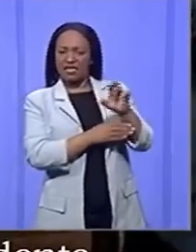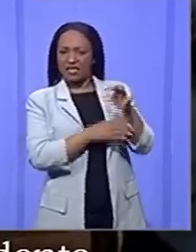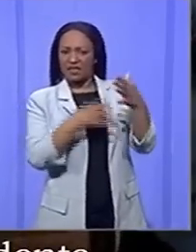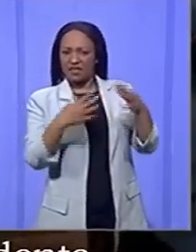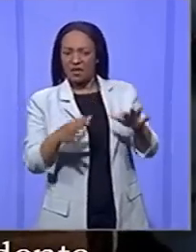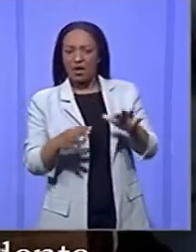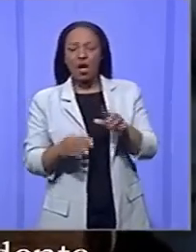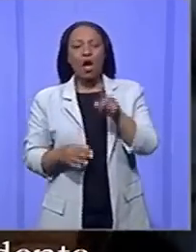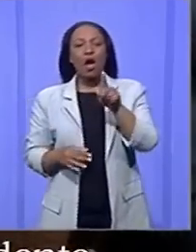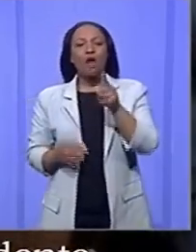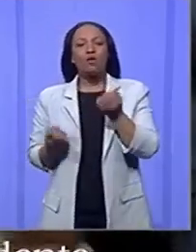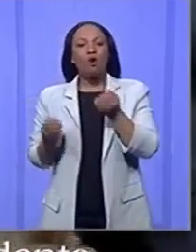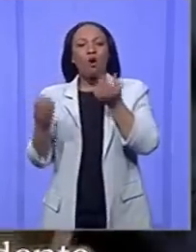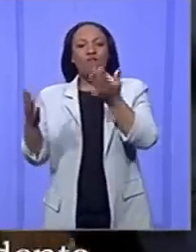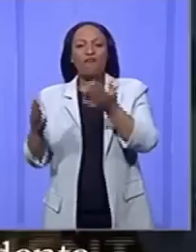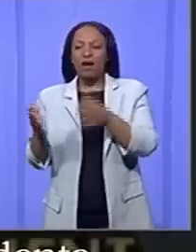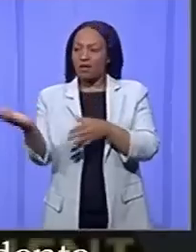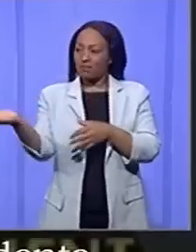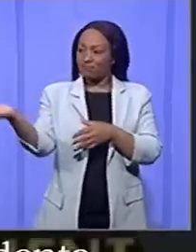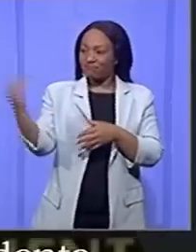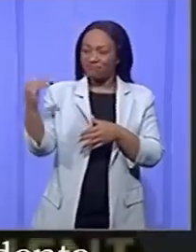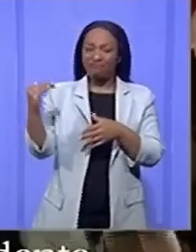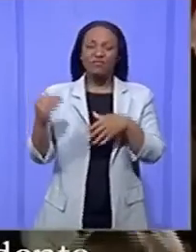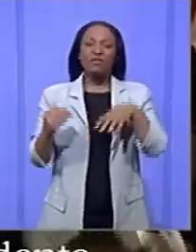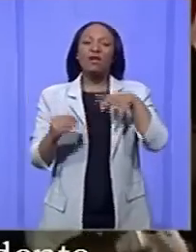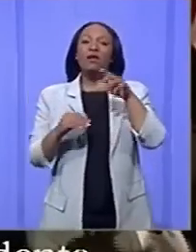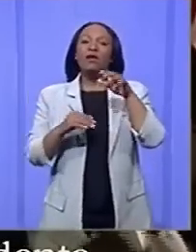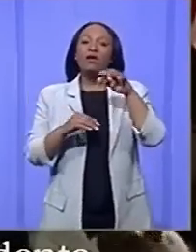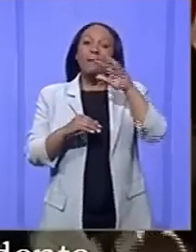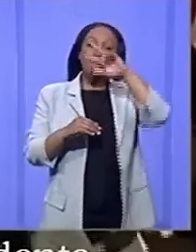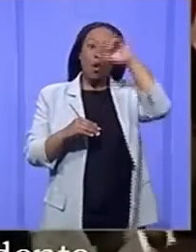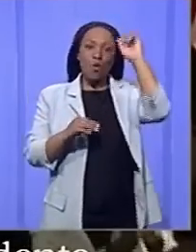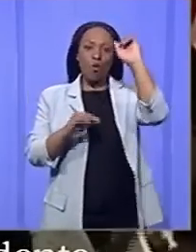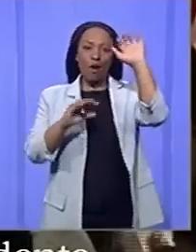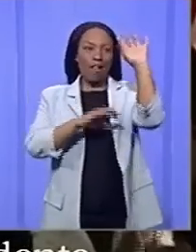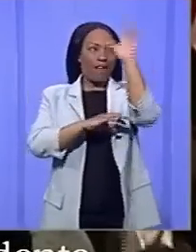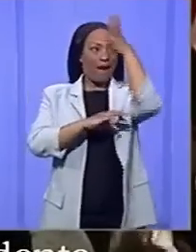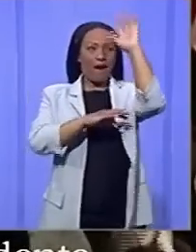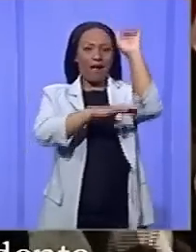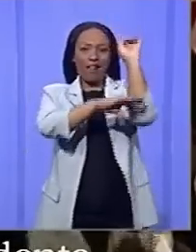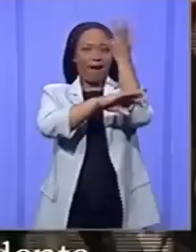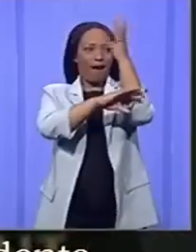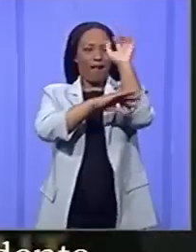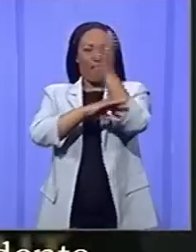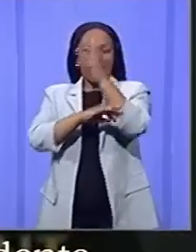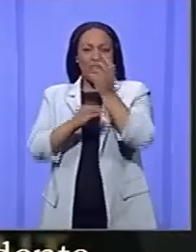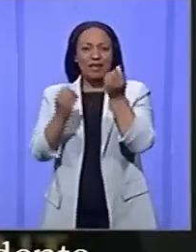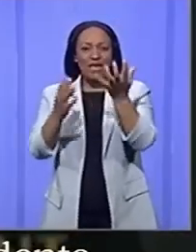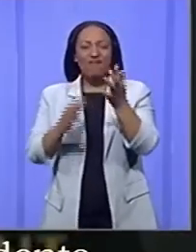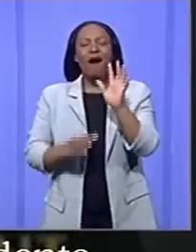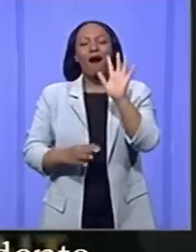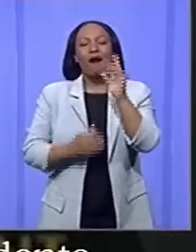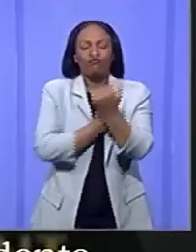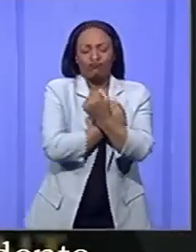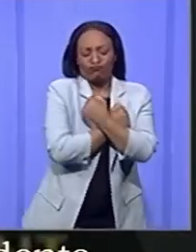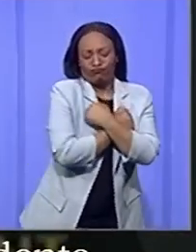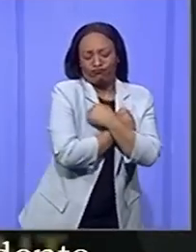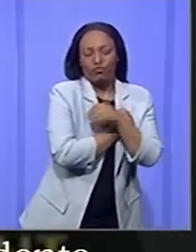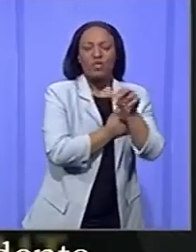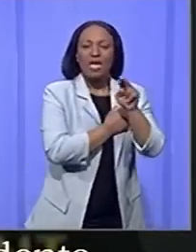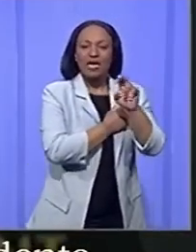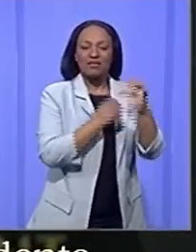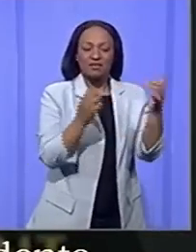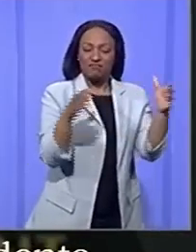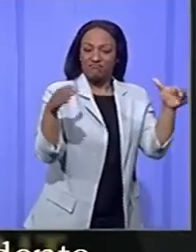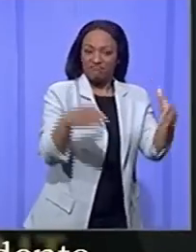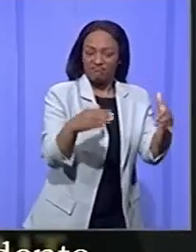they were offered blue lights, they suddenly fell in love with the ANC. Mr. President, yesterday